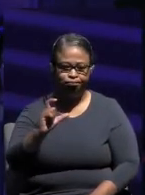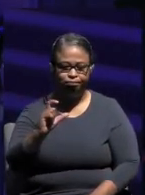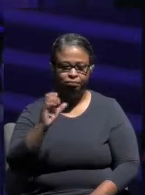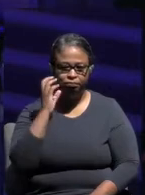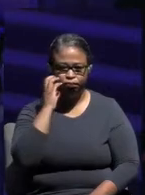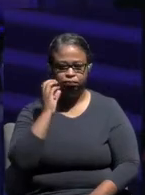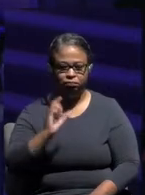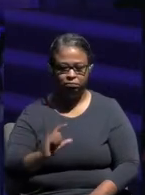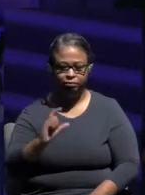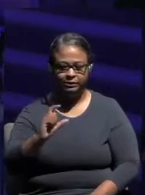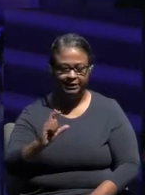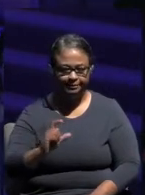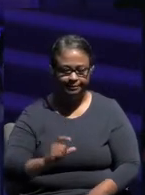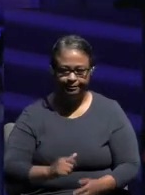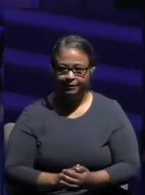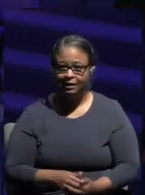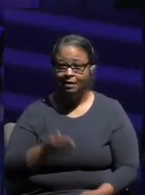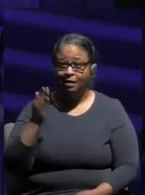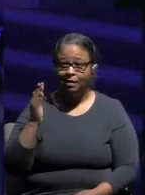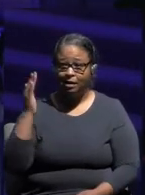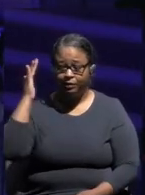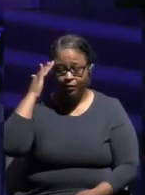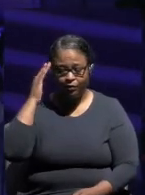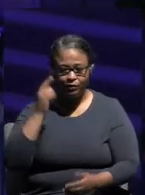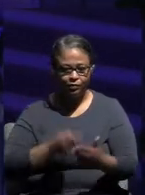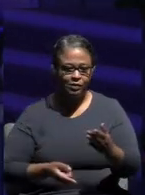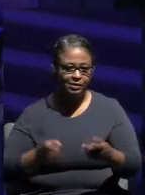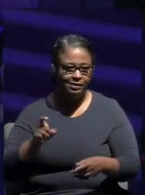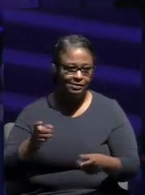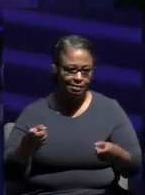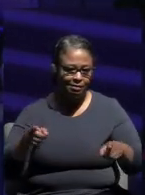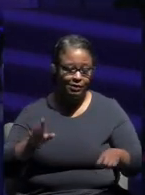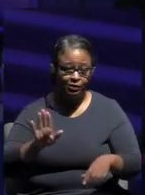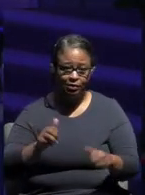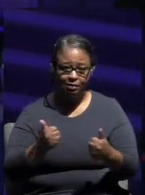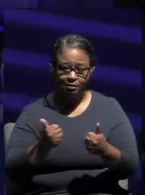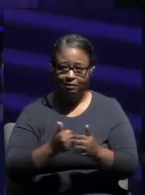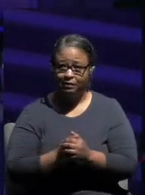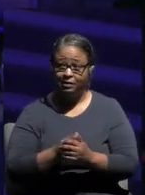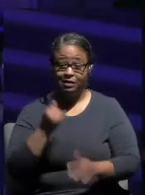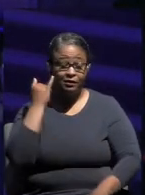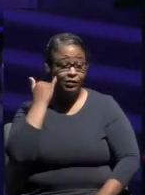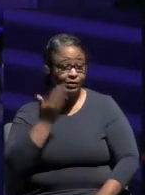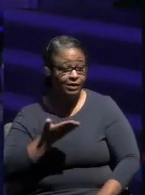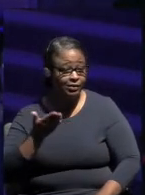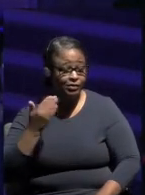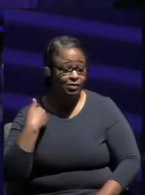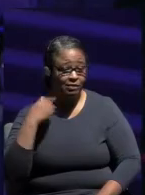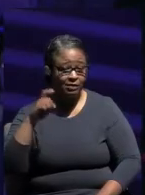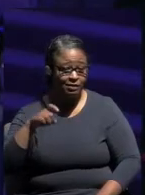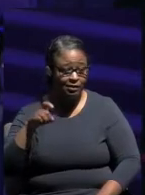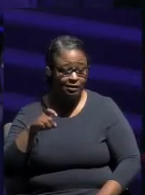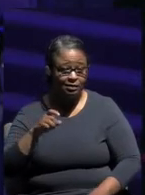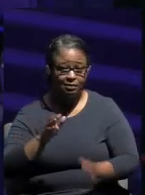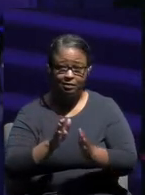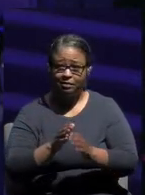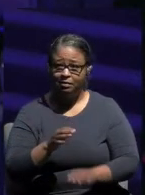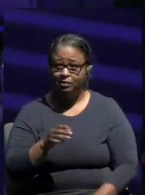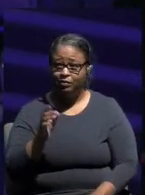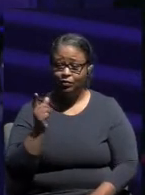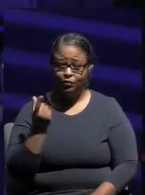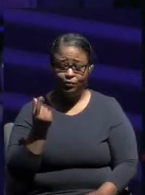knows exactly what needs to happen in each and every one of our lives. And if you're here today and you have a prayer need in your life, we